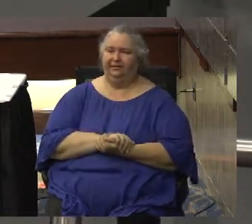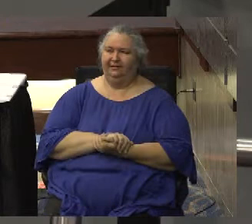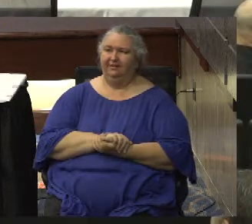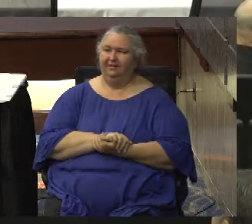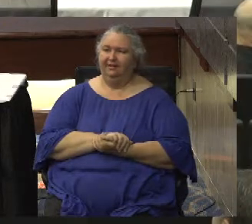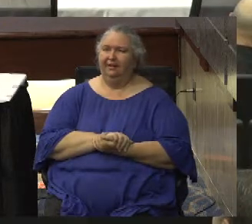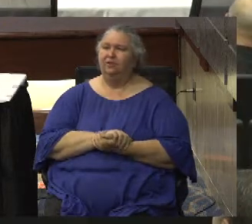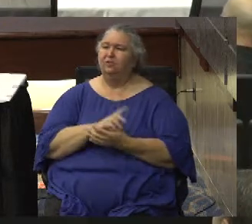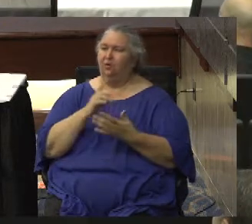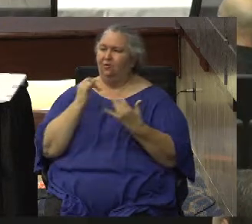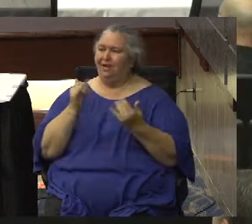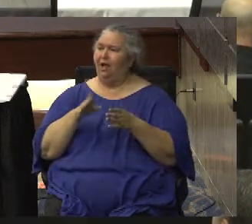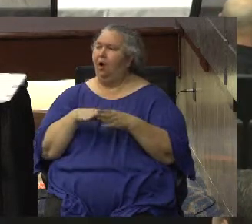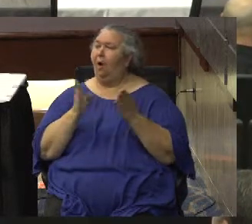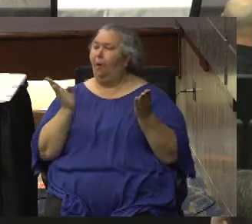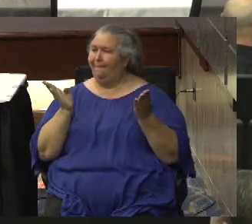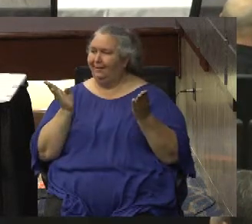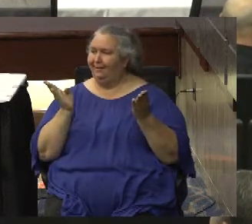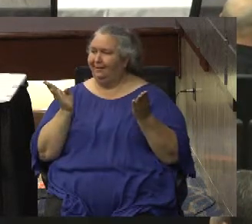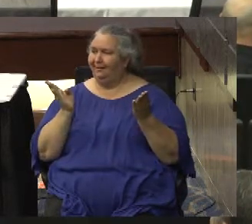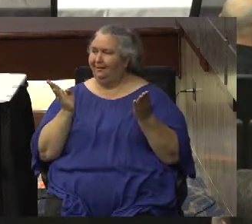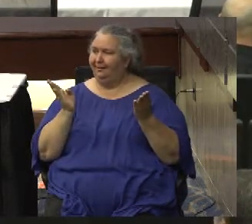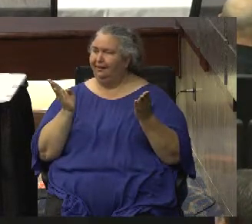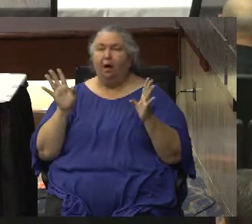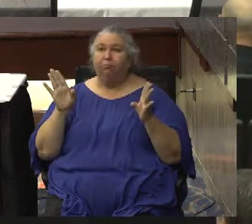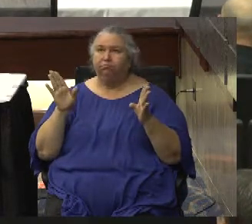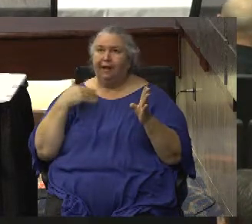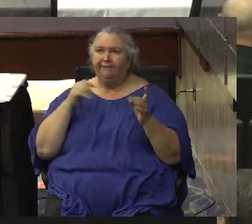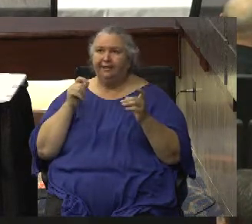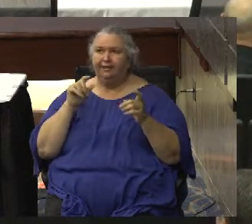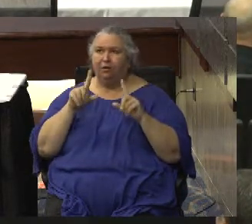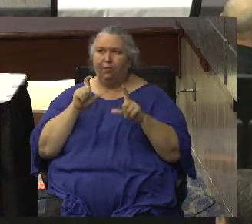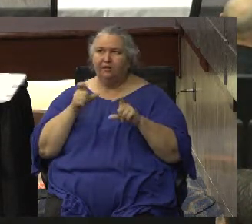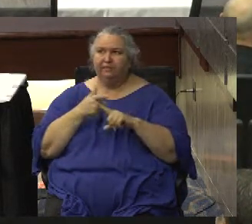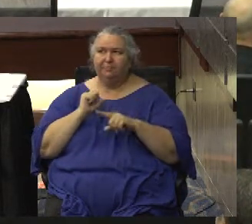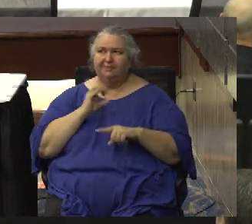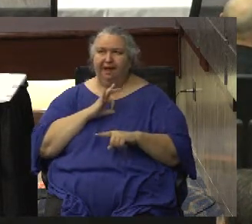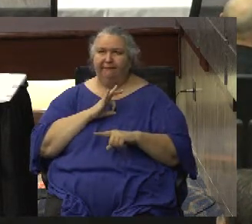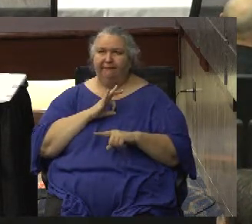We will now open a are there any questions for staff?